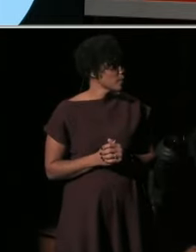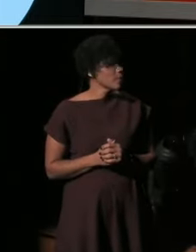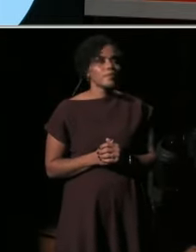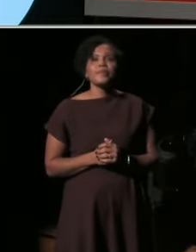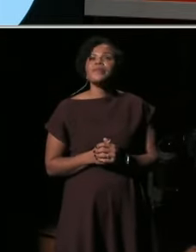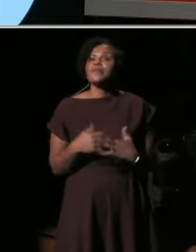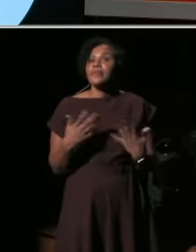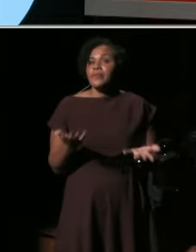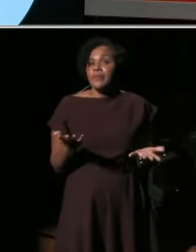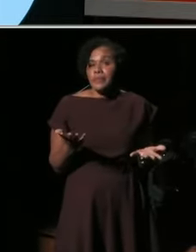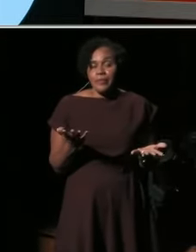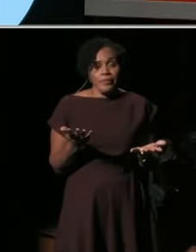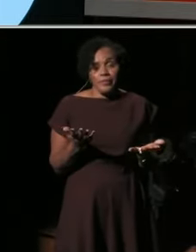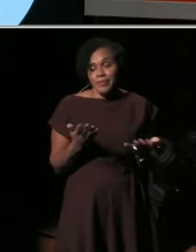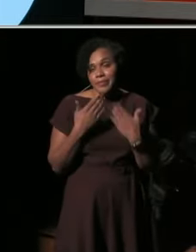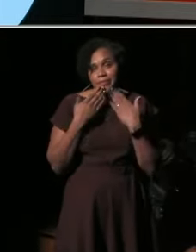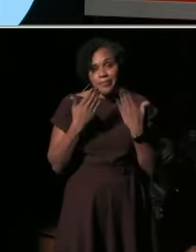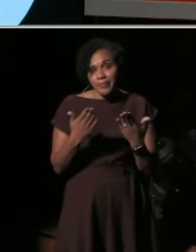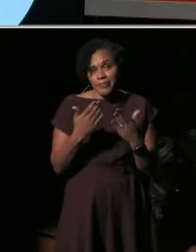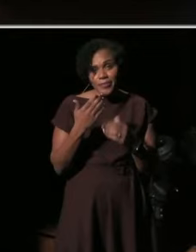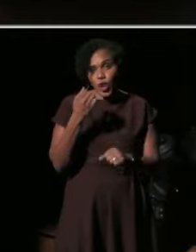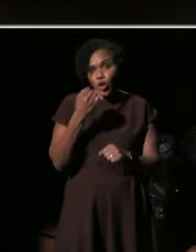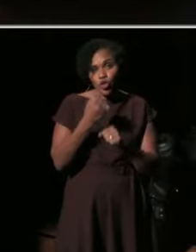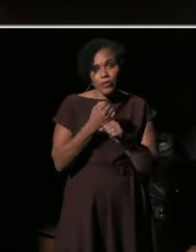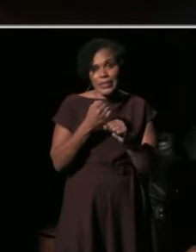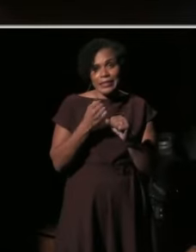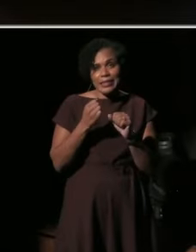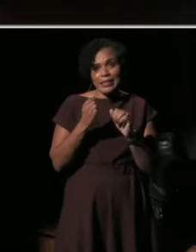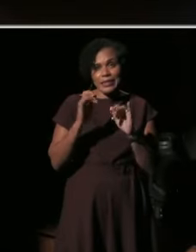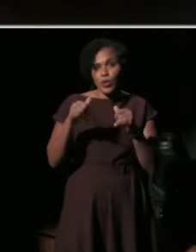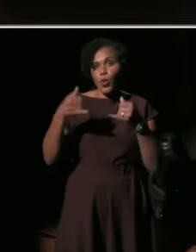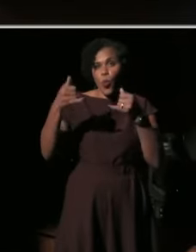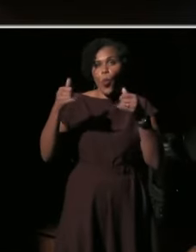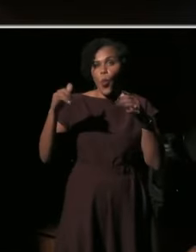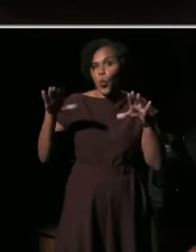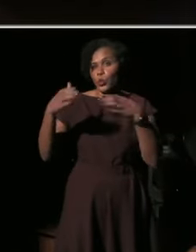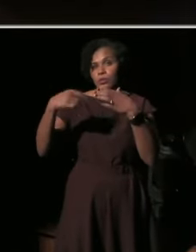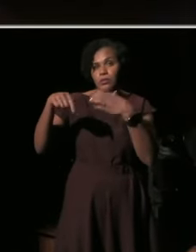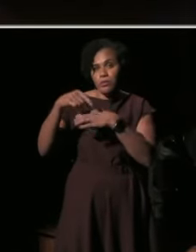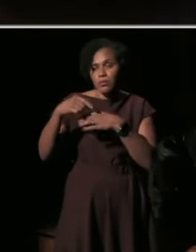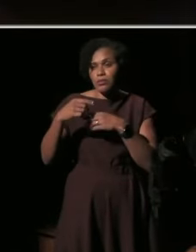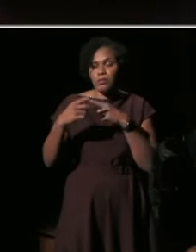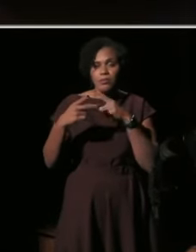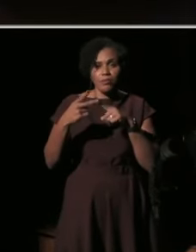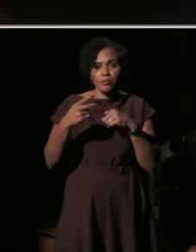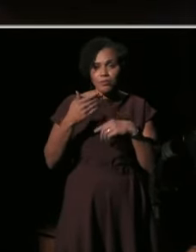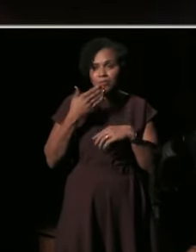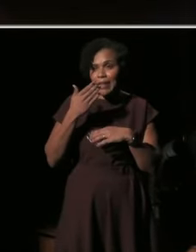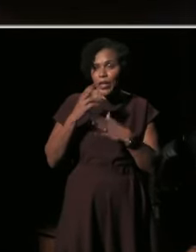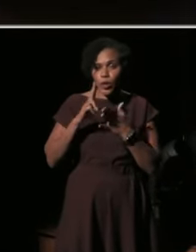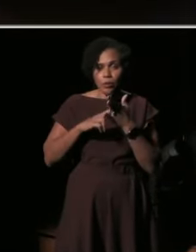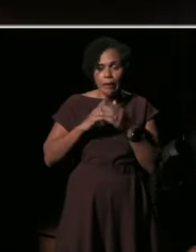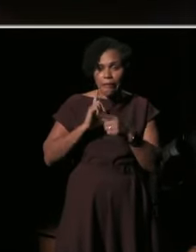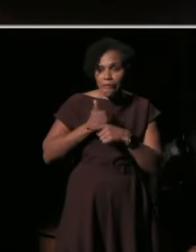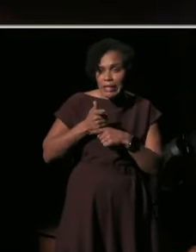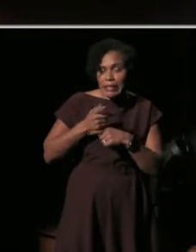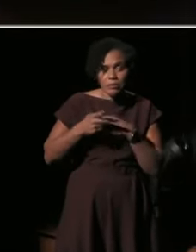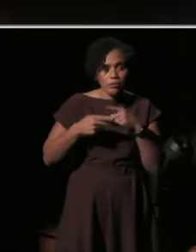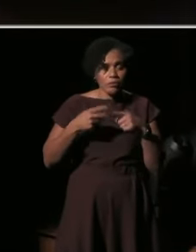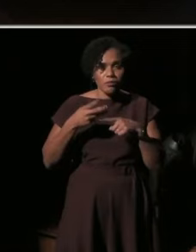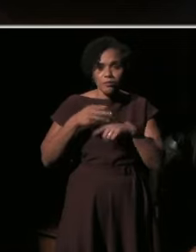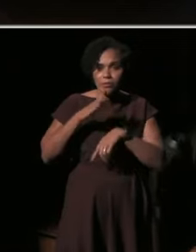So again, thank you to the Grierson Awards. Thank you to Netflix and Time